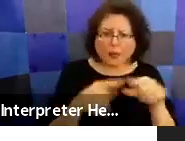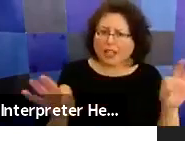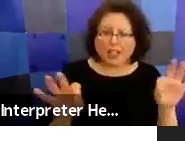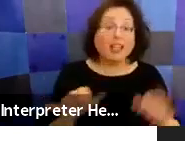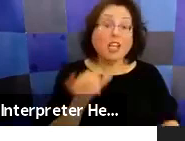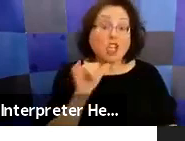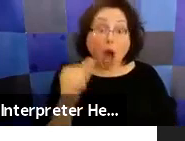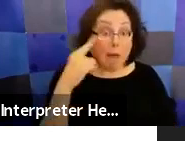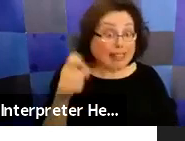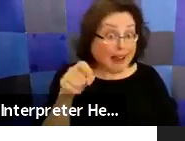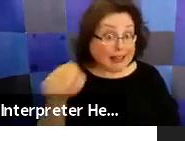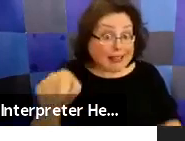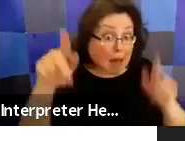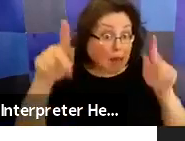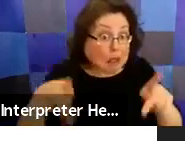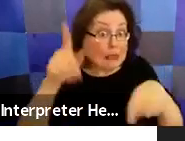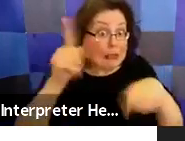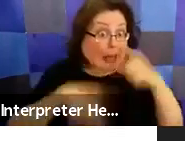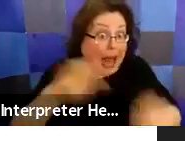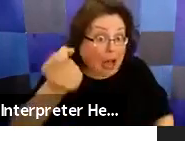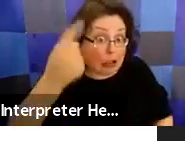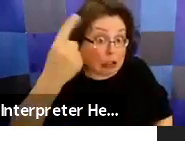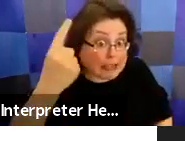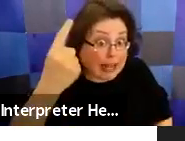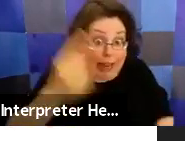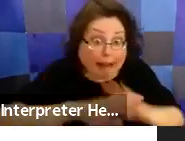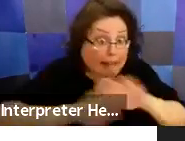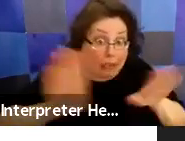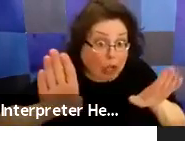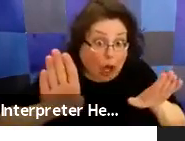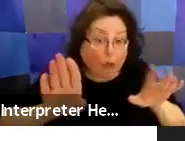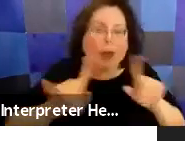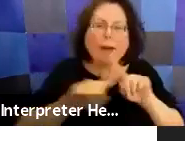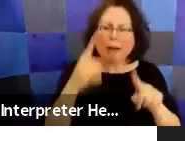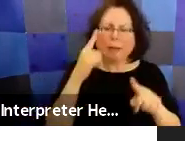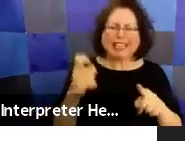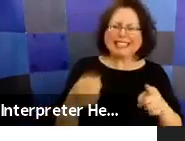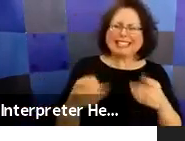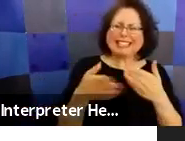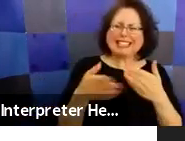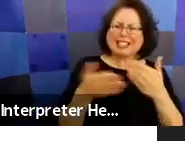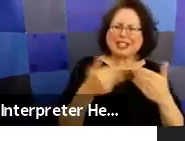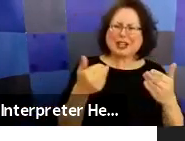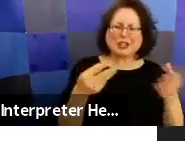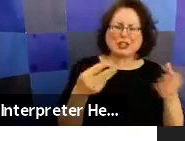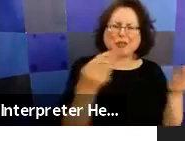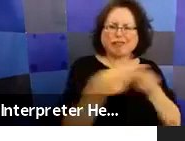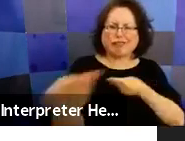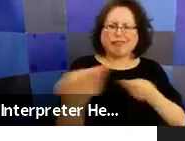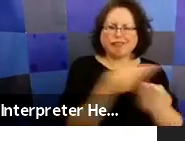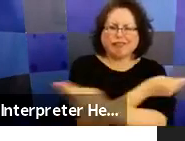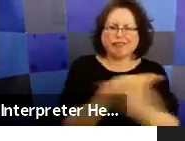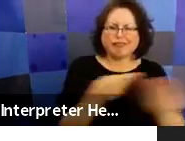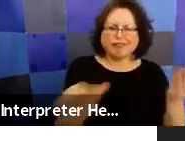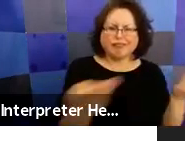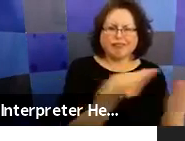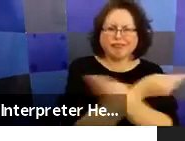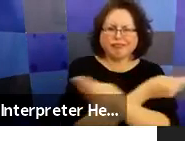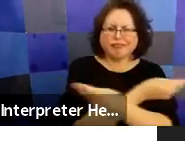because the subject is incapable of understanding more complex language, but because it's easier and more efficient to interpret that kind of